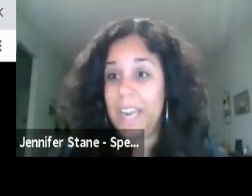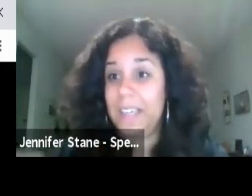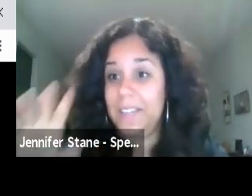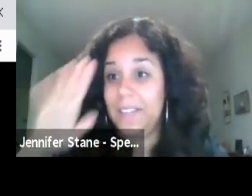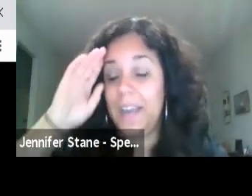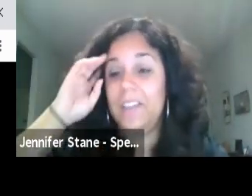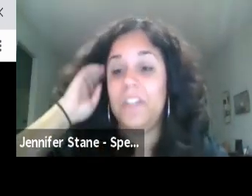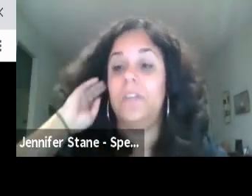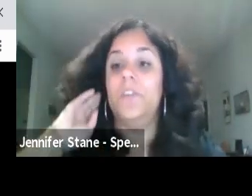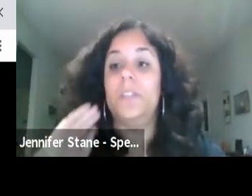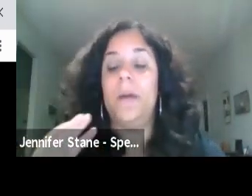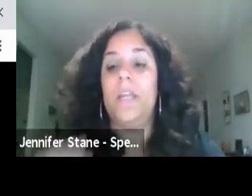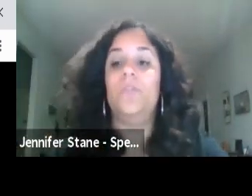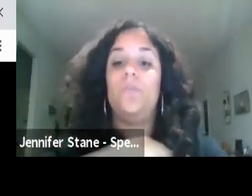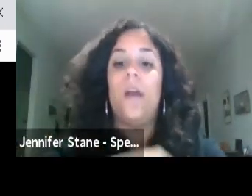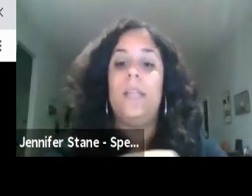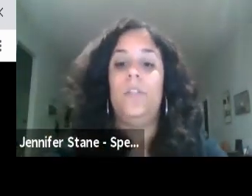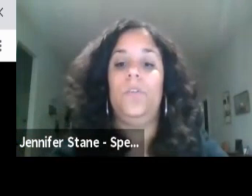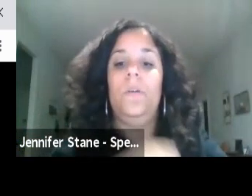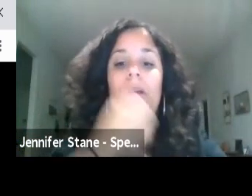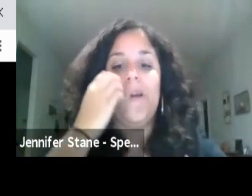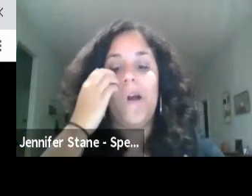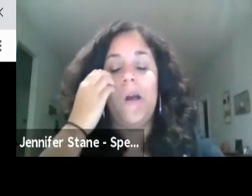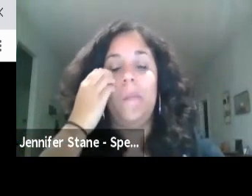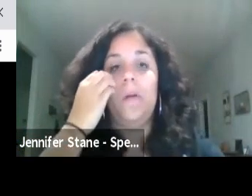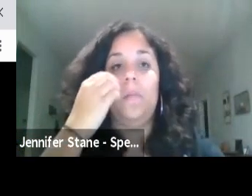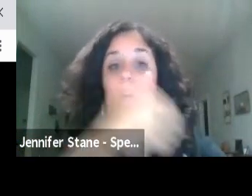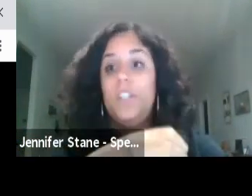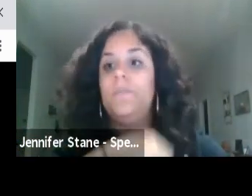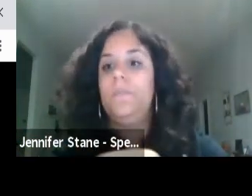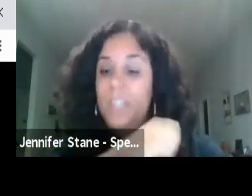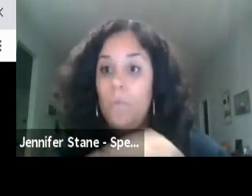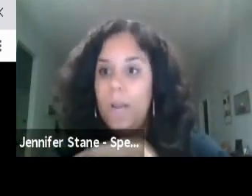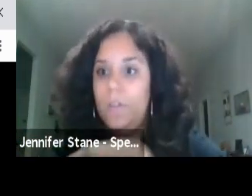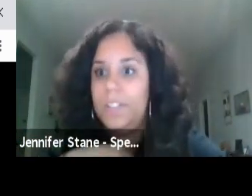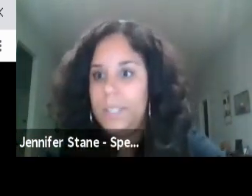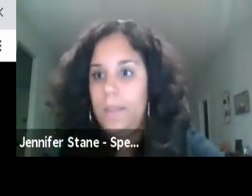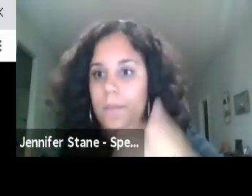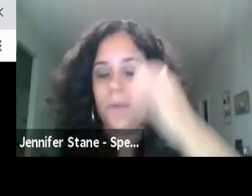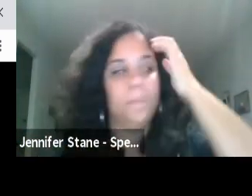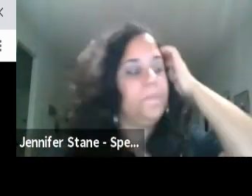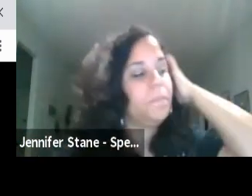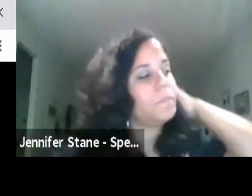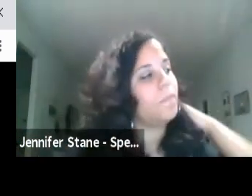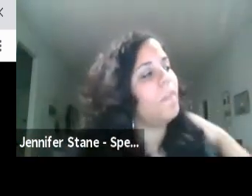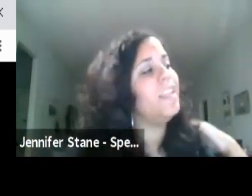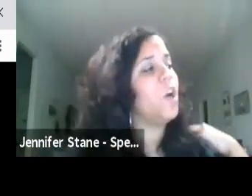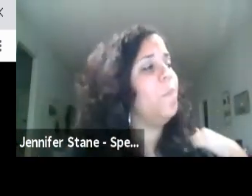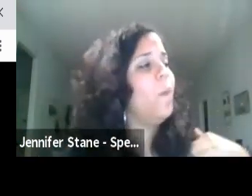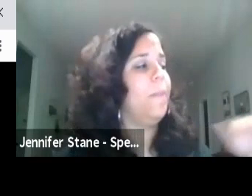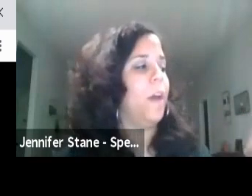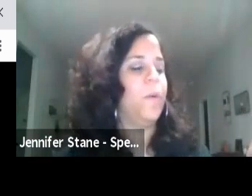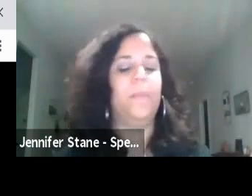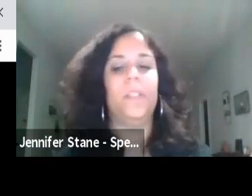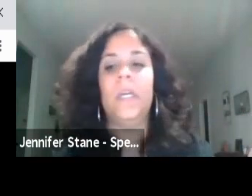really, really handy, okay? Especially if you're somebody who's trying to brush someone else's teeth, right? These